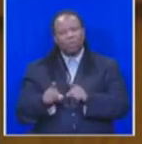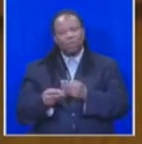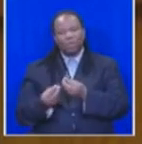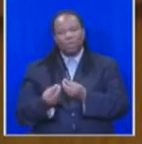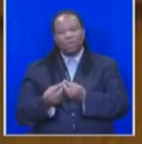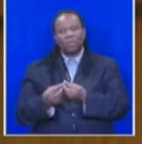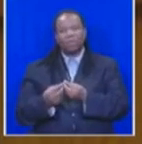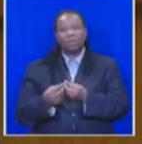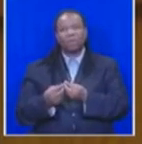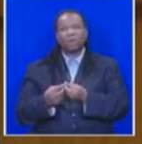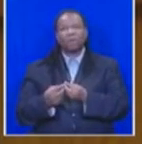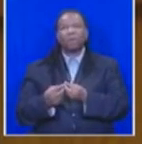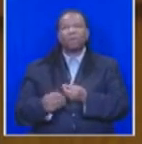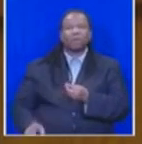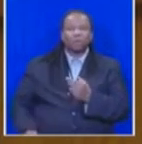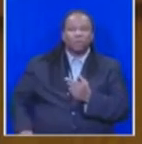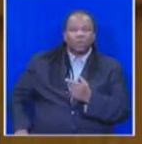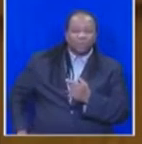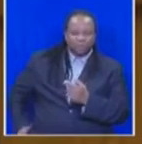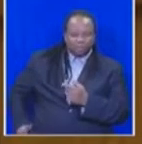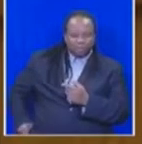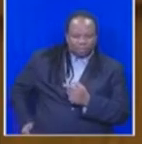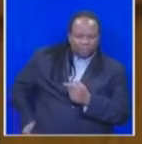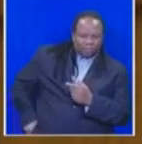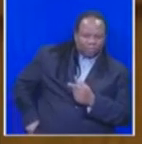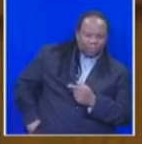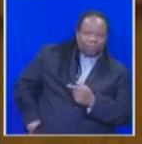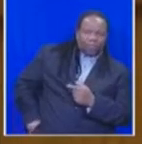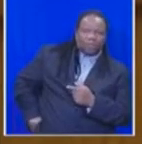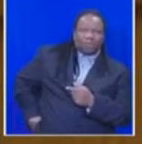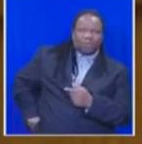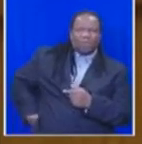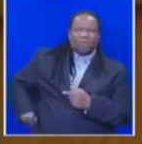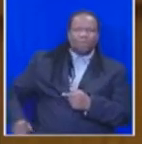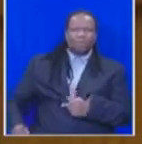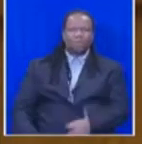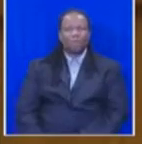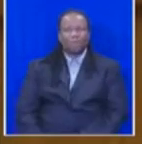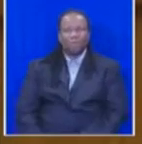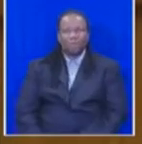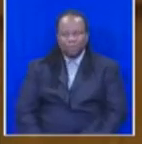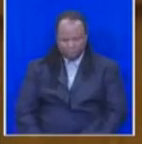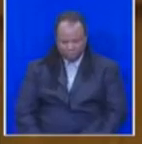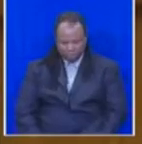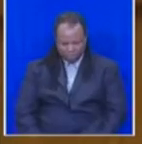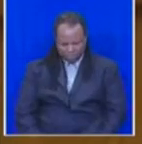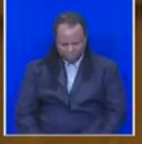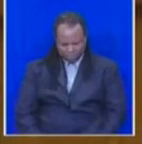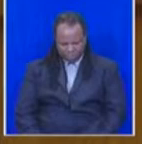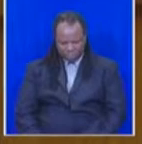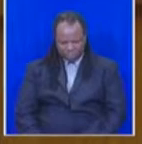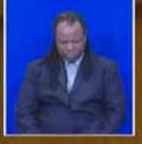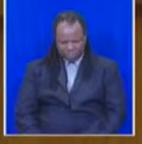we try to address and confront racism, it is important that we should be honest with ourselves and not be too quick to point fingers